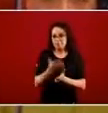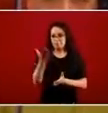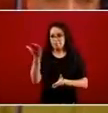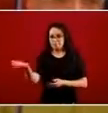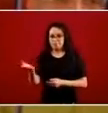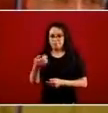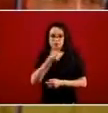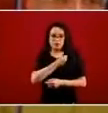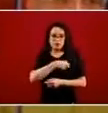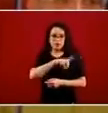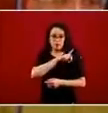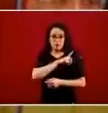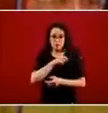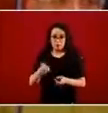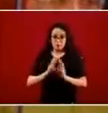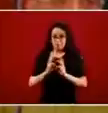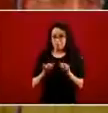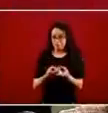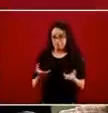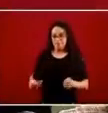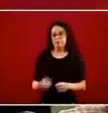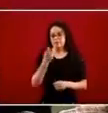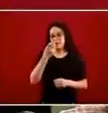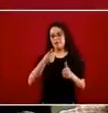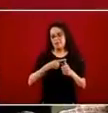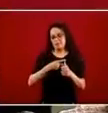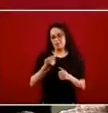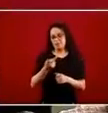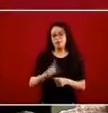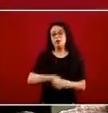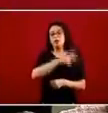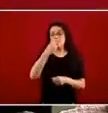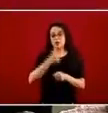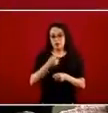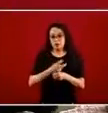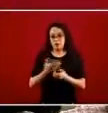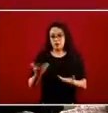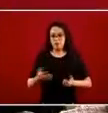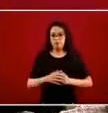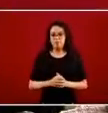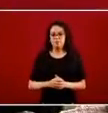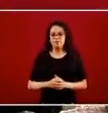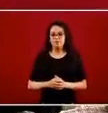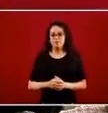scenario, what would those measures look like? That's the first question. The second question is,